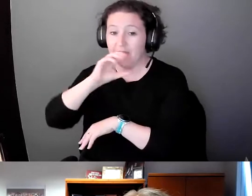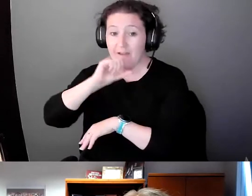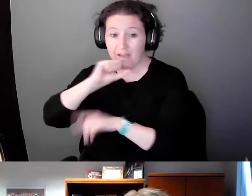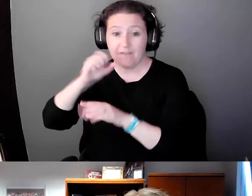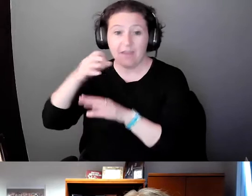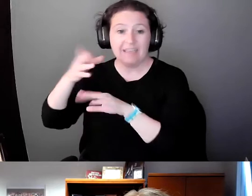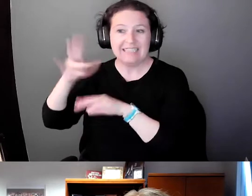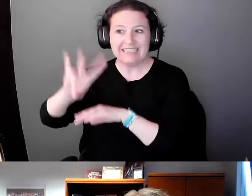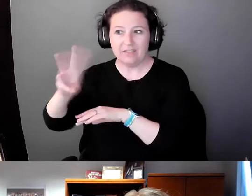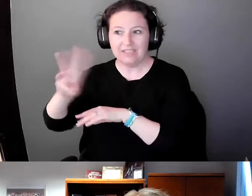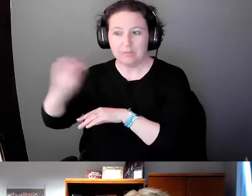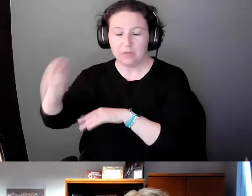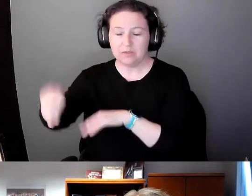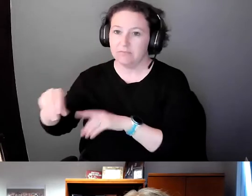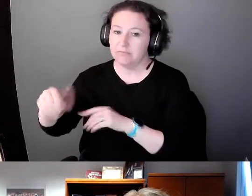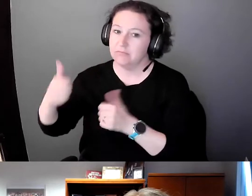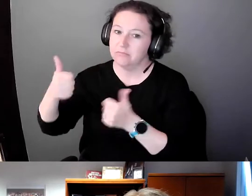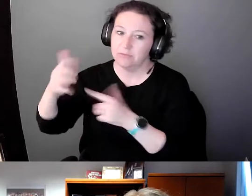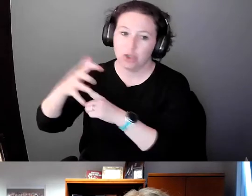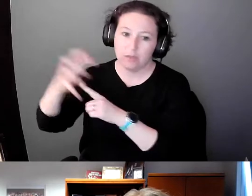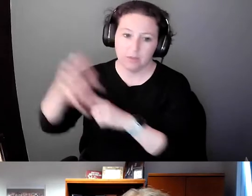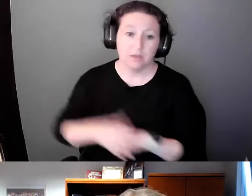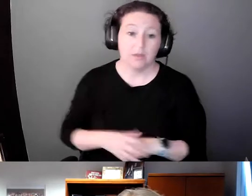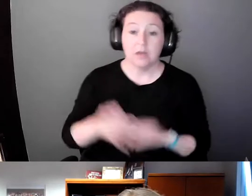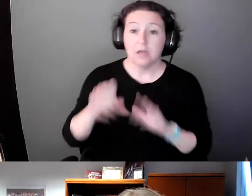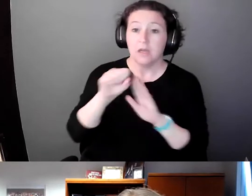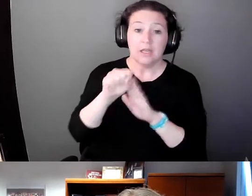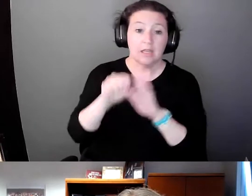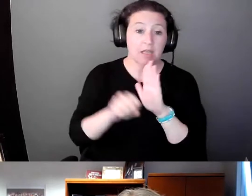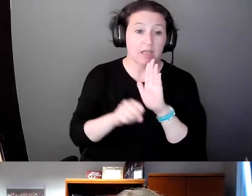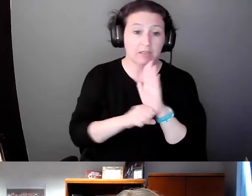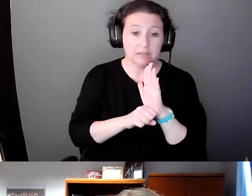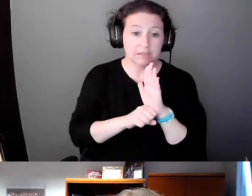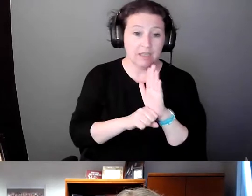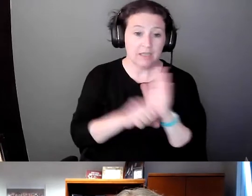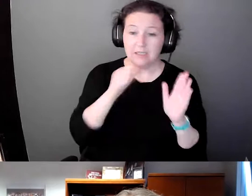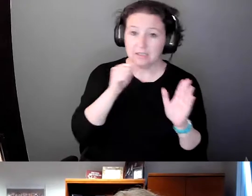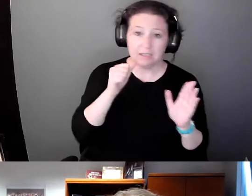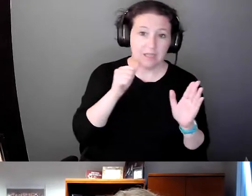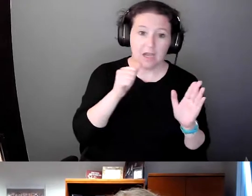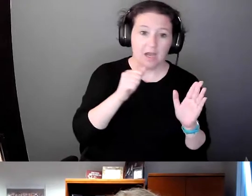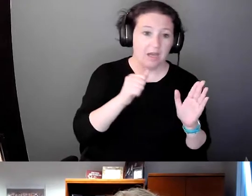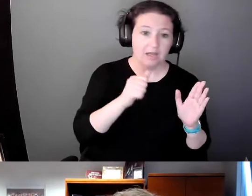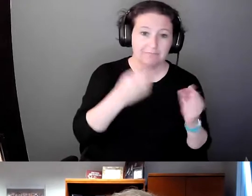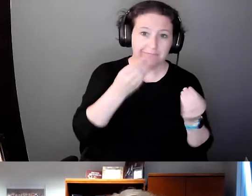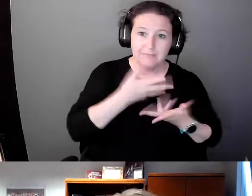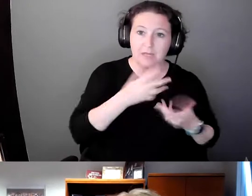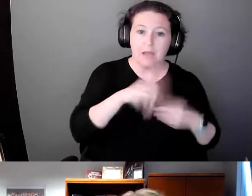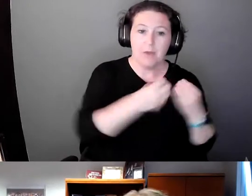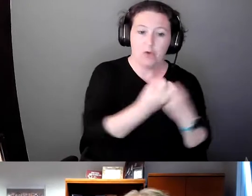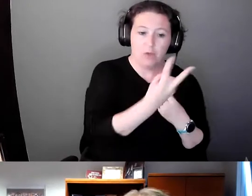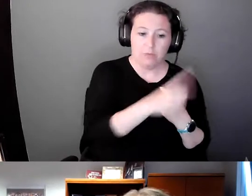good. The state does not break down currently the 12 to 15-year-olds in our county,